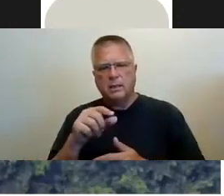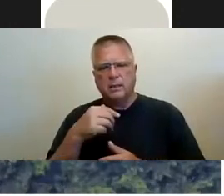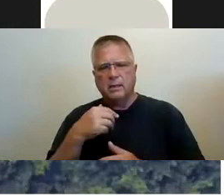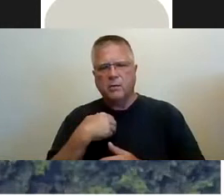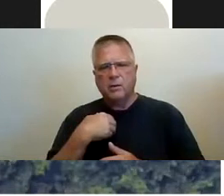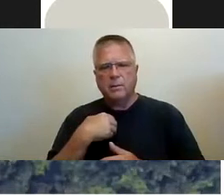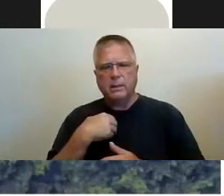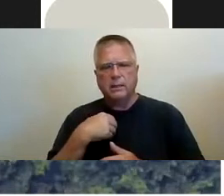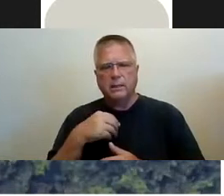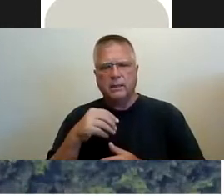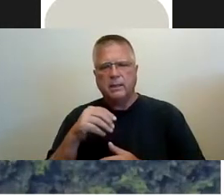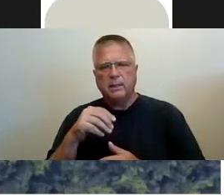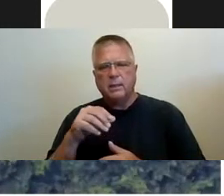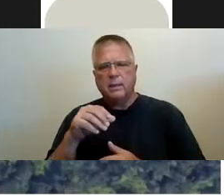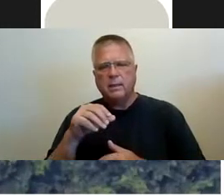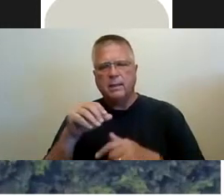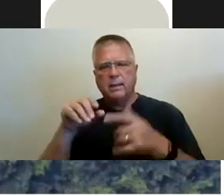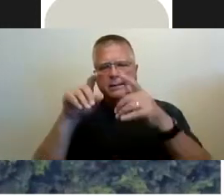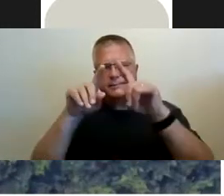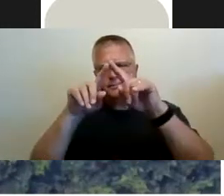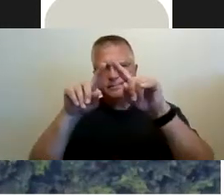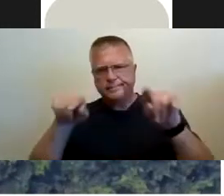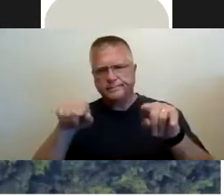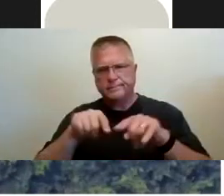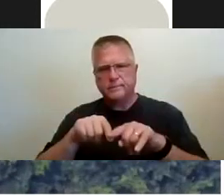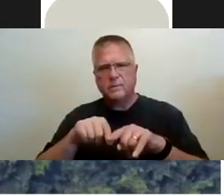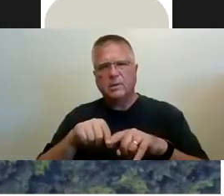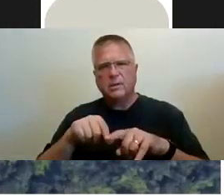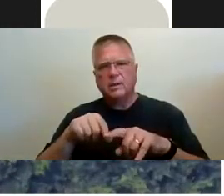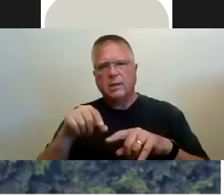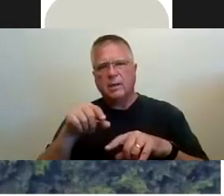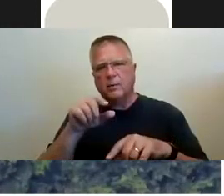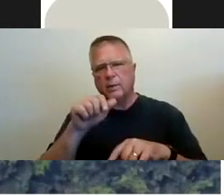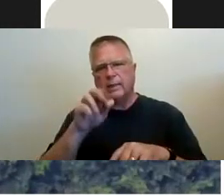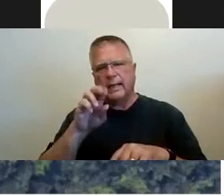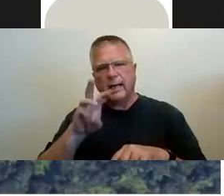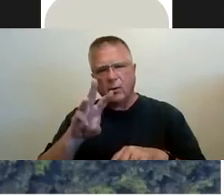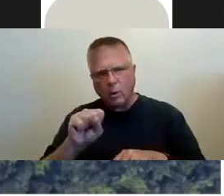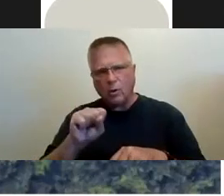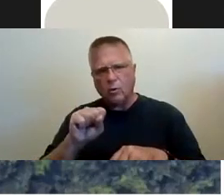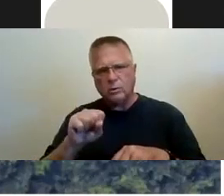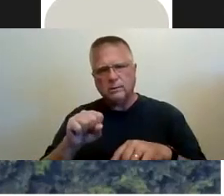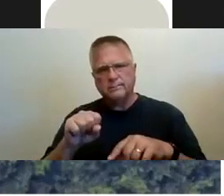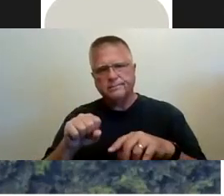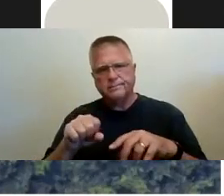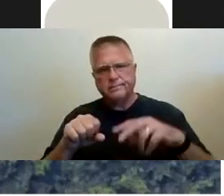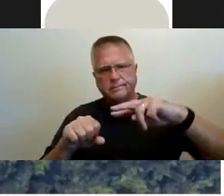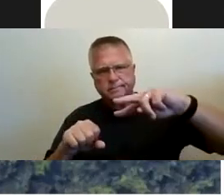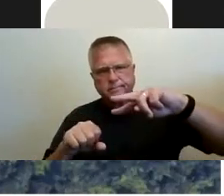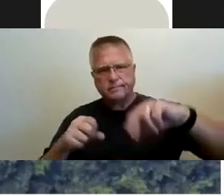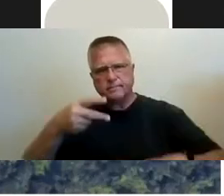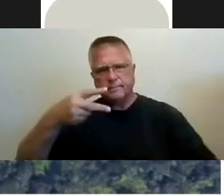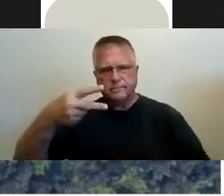the bike lane, the bike symbol with the two kind of chevrons, the two arrows by it. It would not, Bartlett would